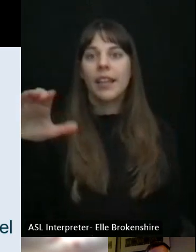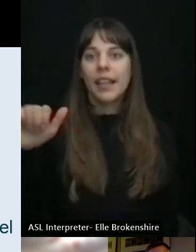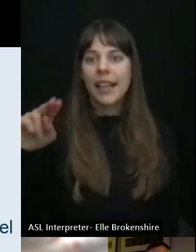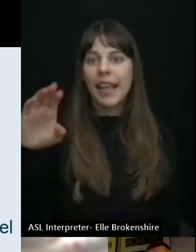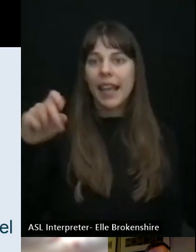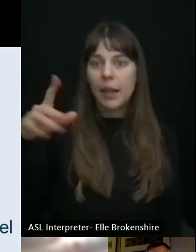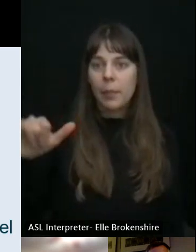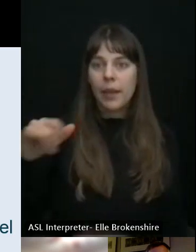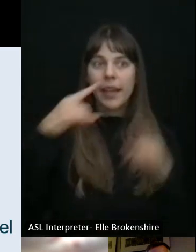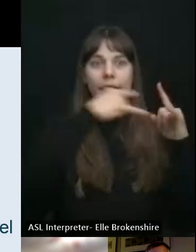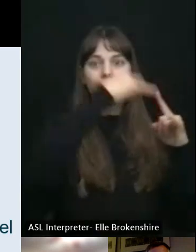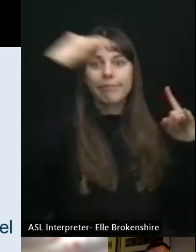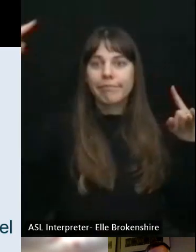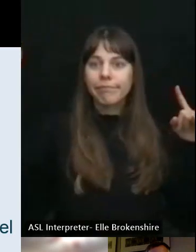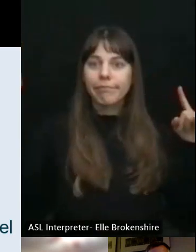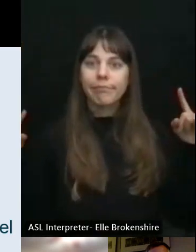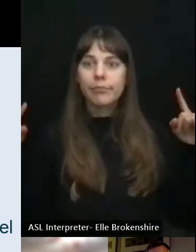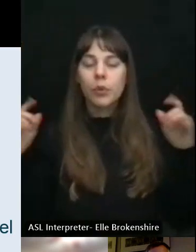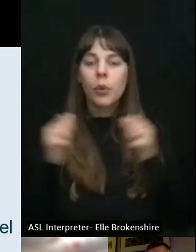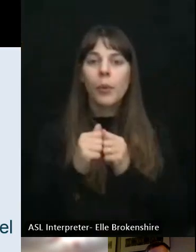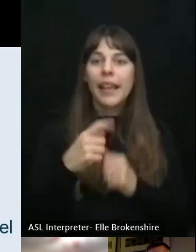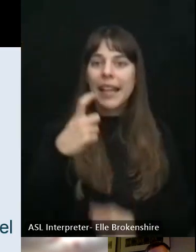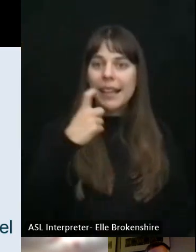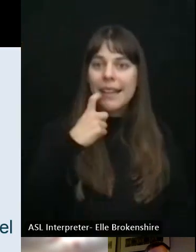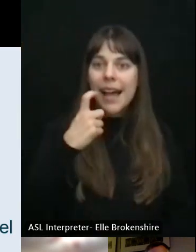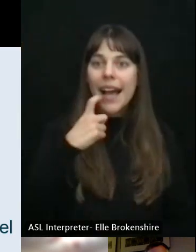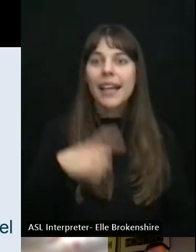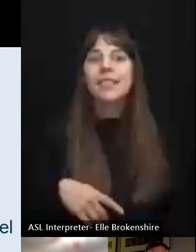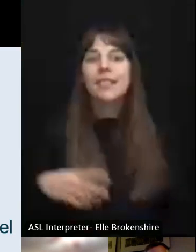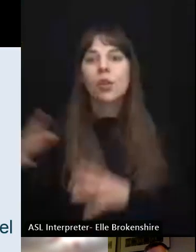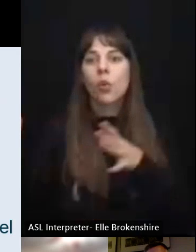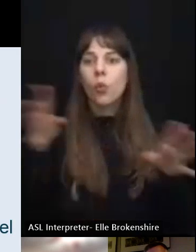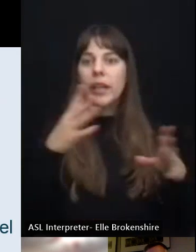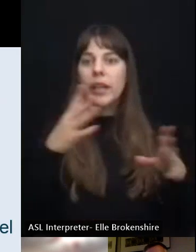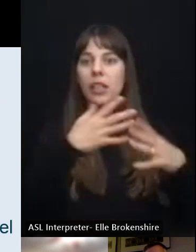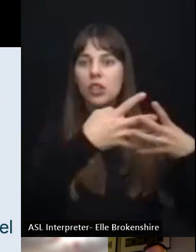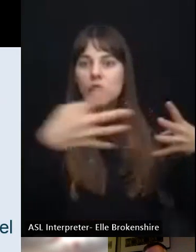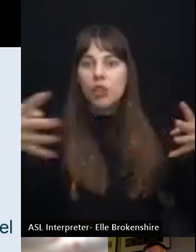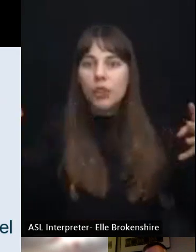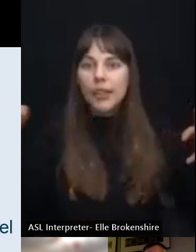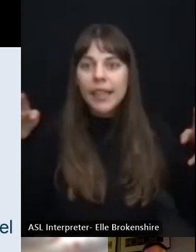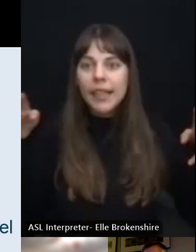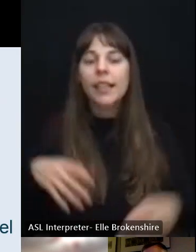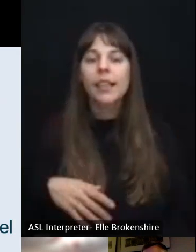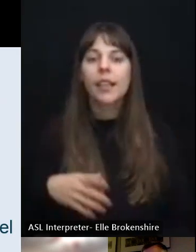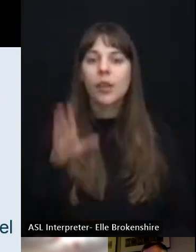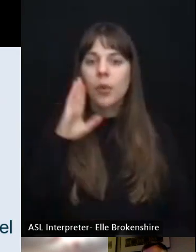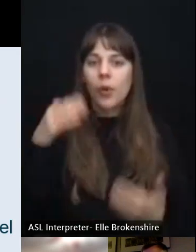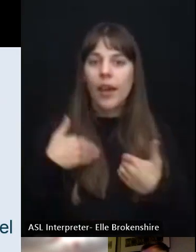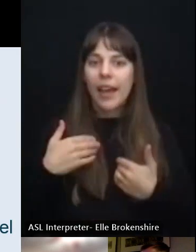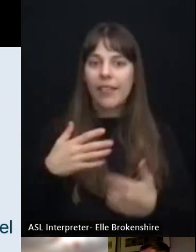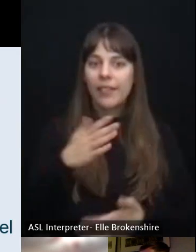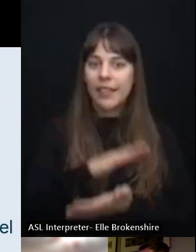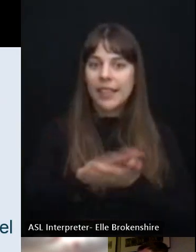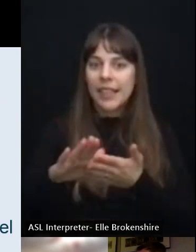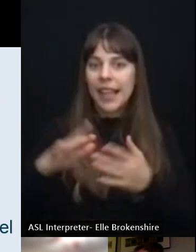windscreen, nice station lighting, other passenger amenities, stainless steel railings. The